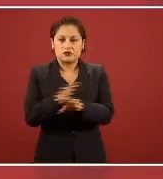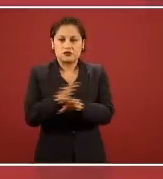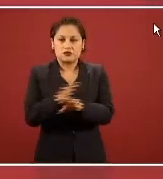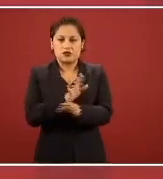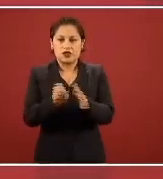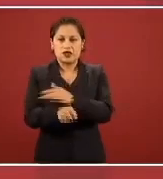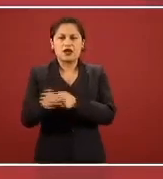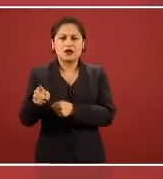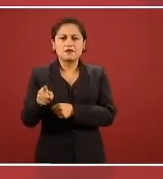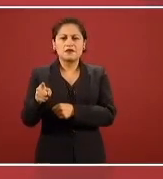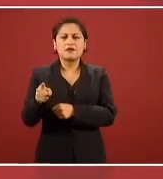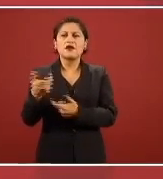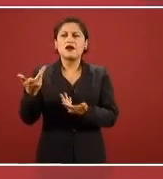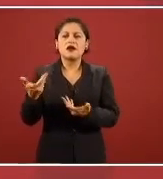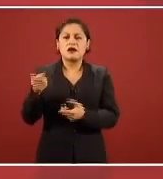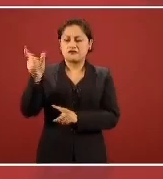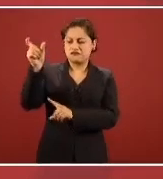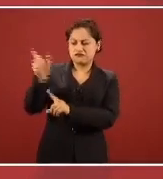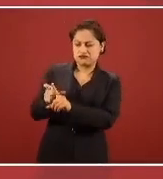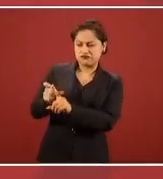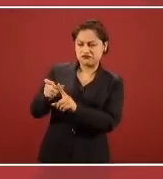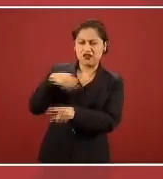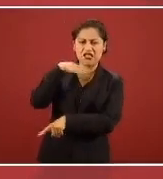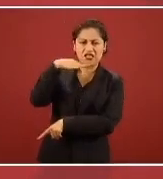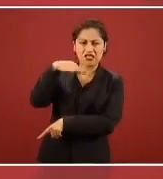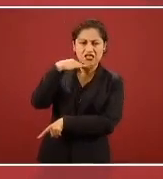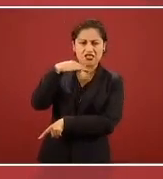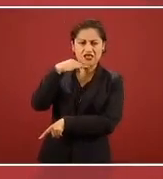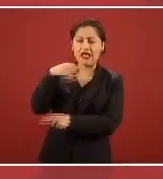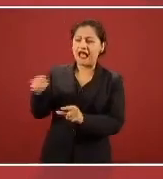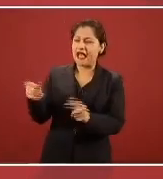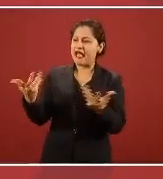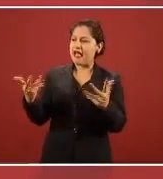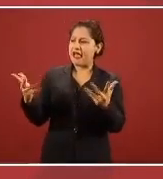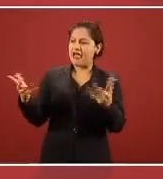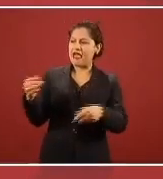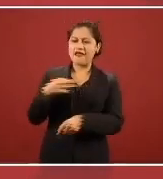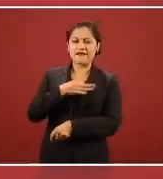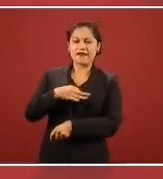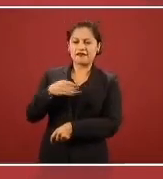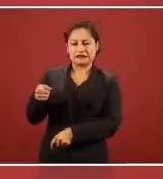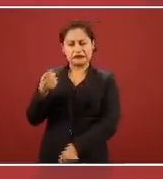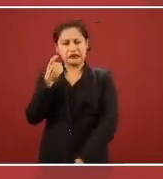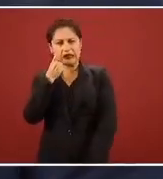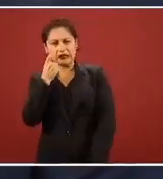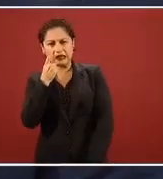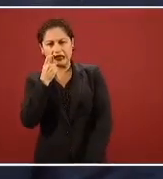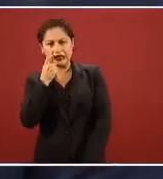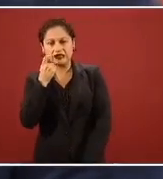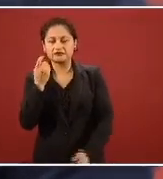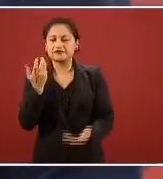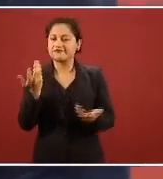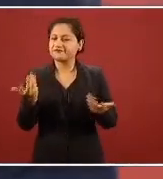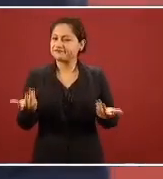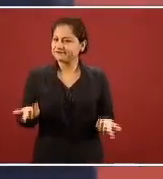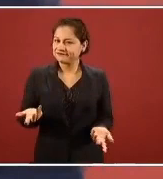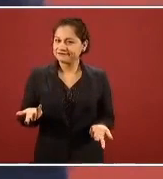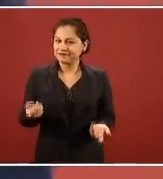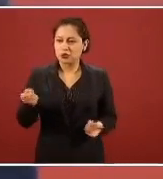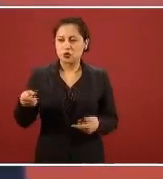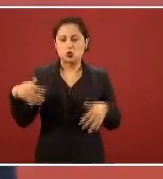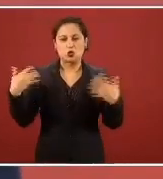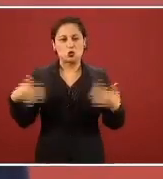ones. Se le celebra. Qué vivo eres. Te